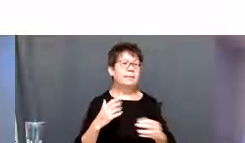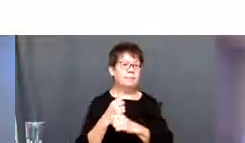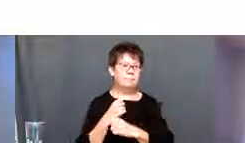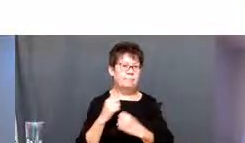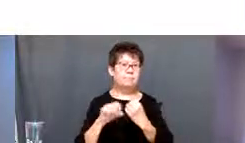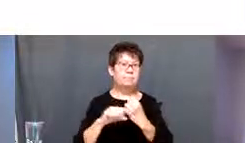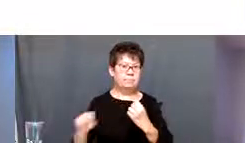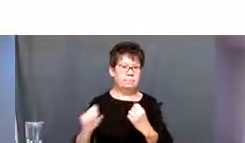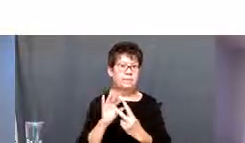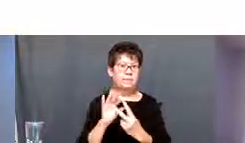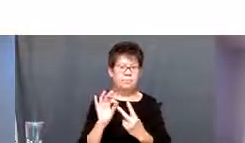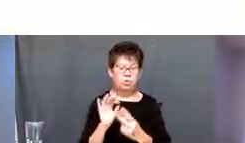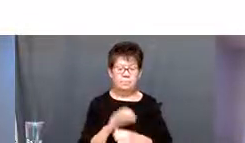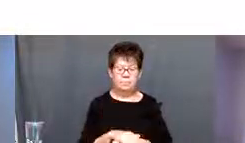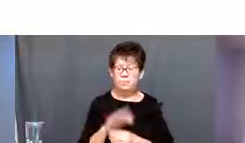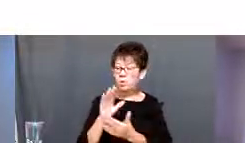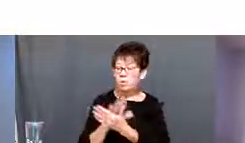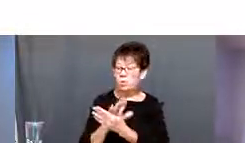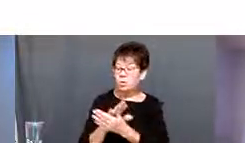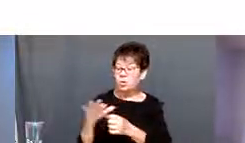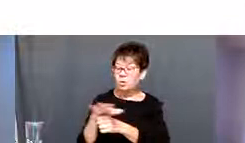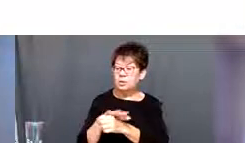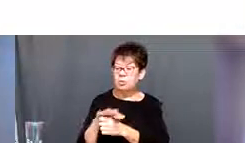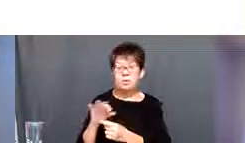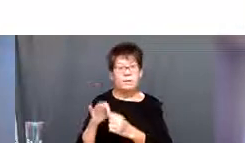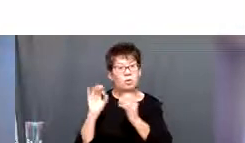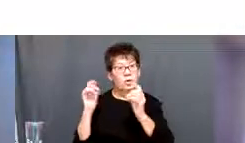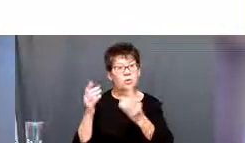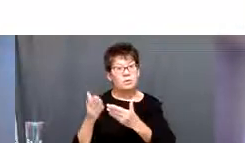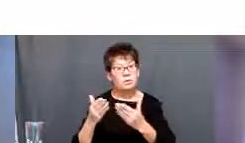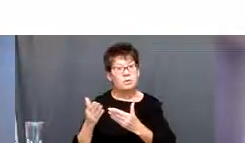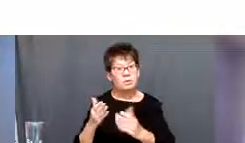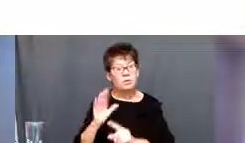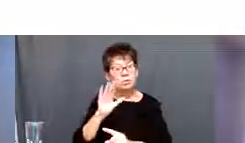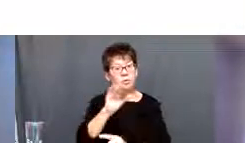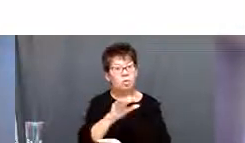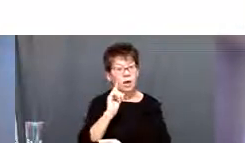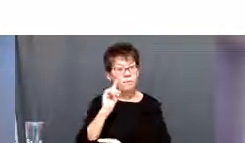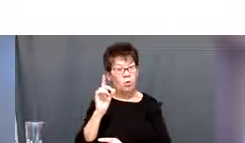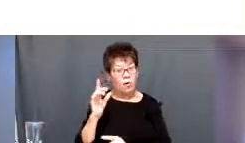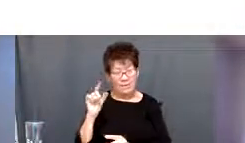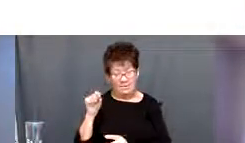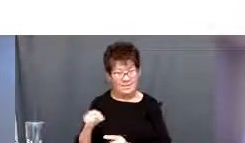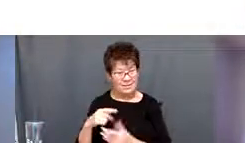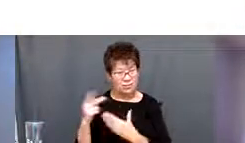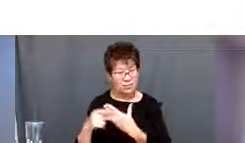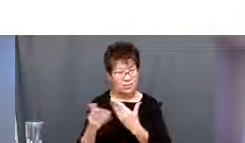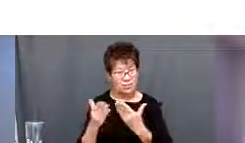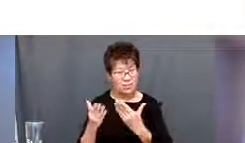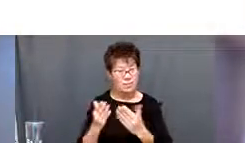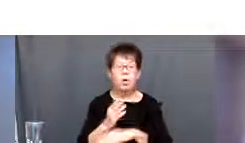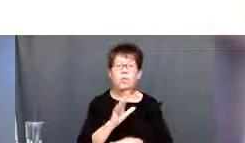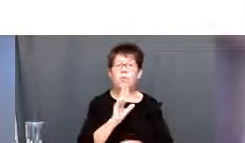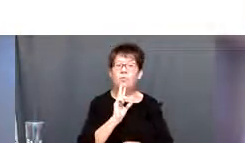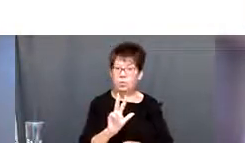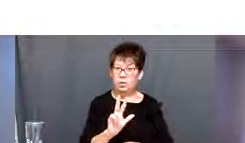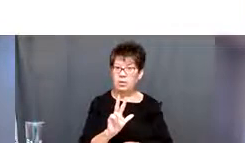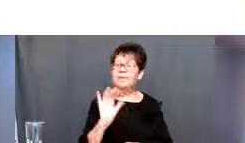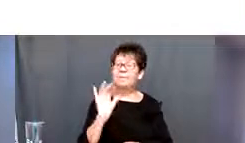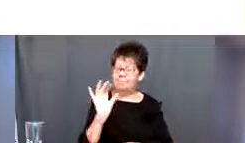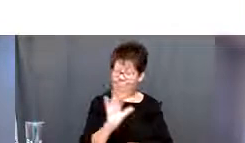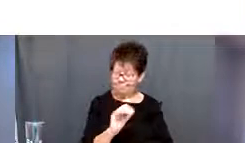For school district special education services, your child, in order to be eligible for those, your child has to be over the age of 3, and they also have to